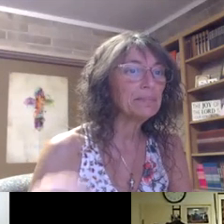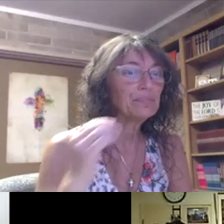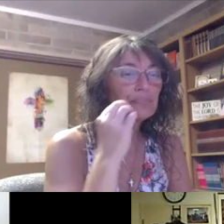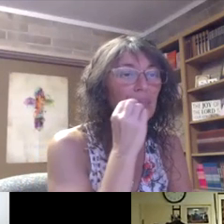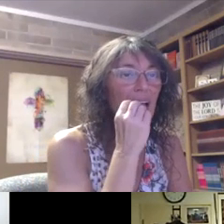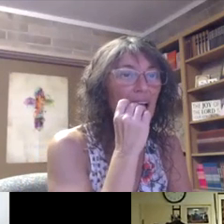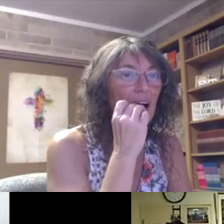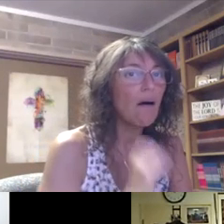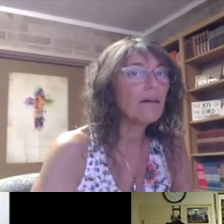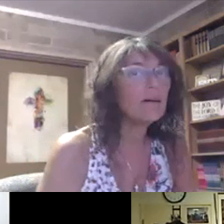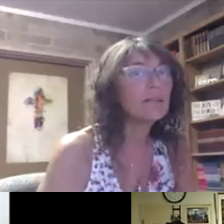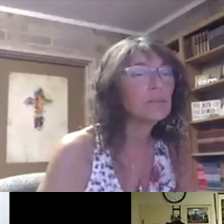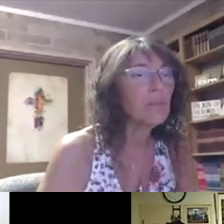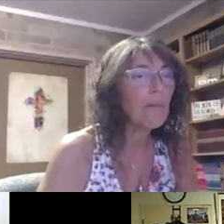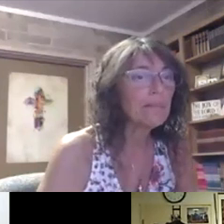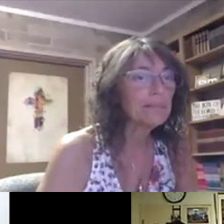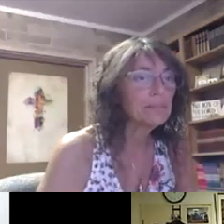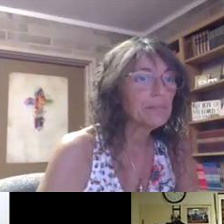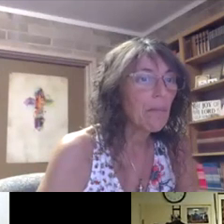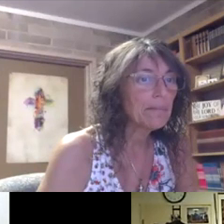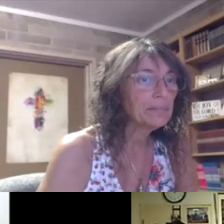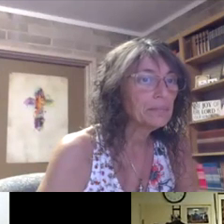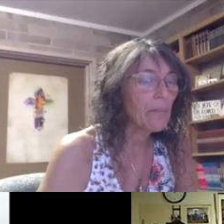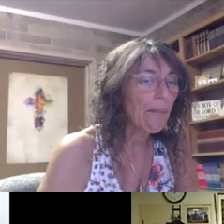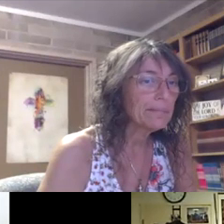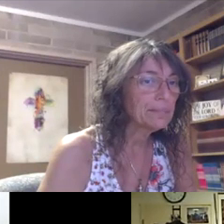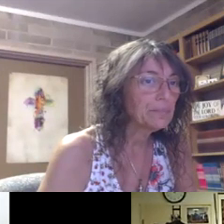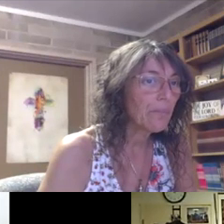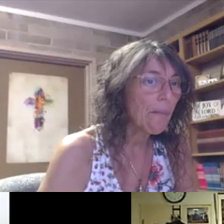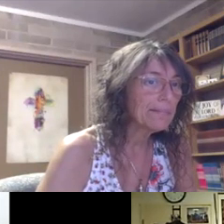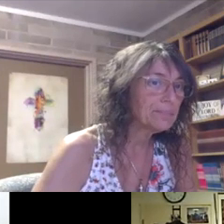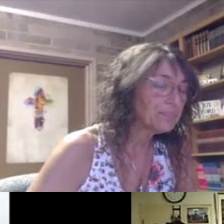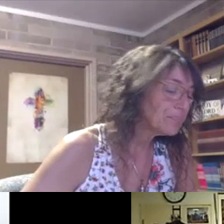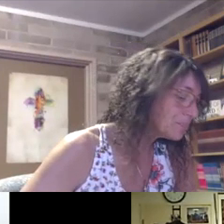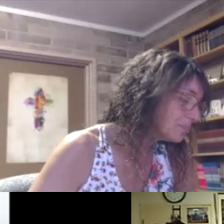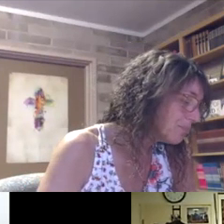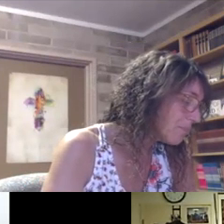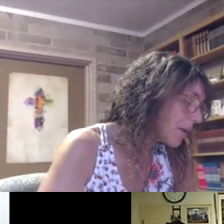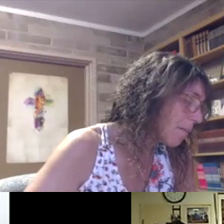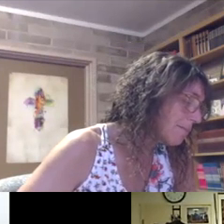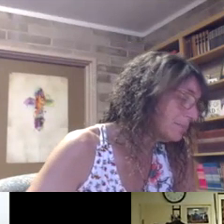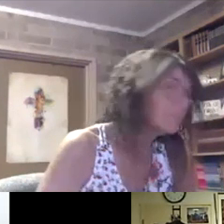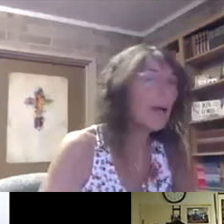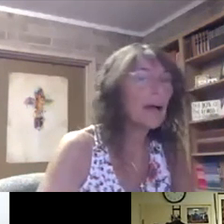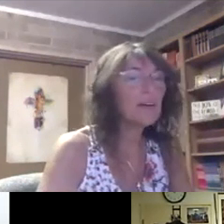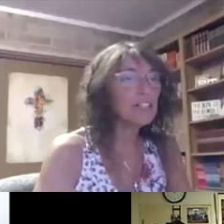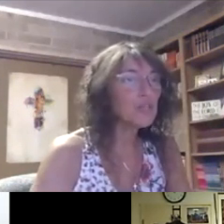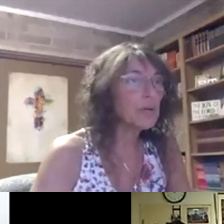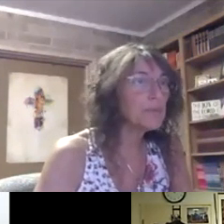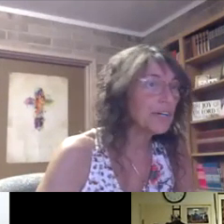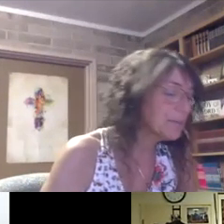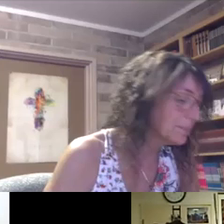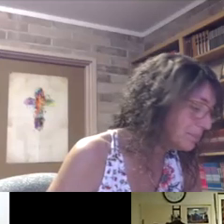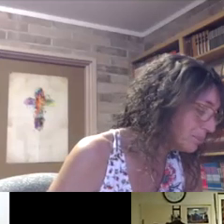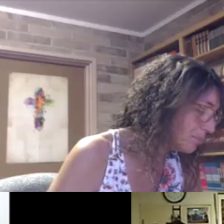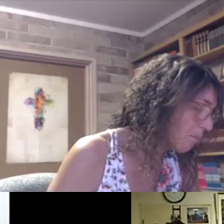All right. So, who's got scripture? Who's got prayer? Let's go ahead and open up. Let's get I've got this.